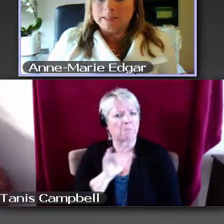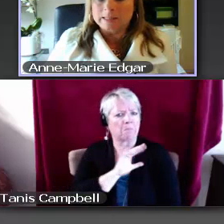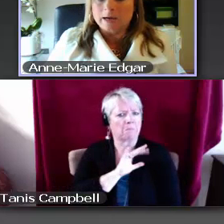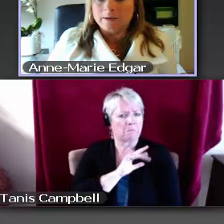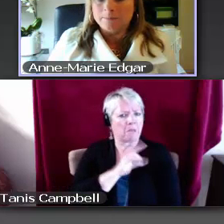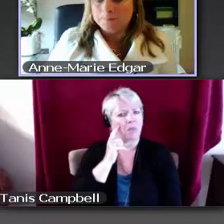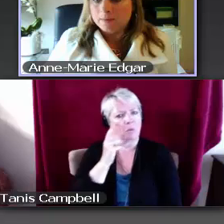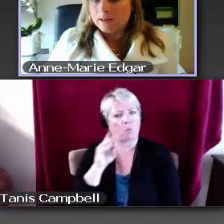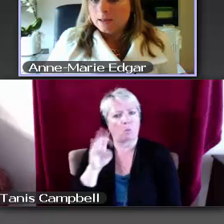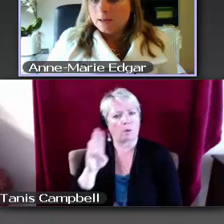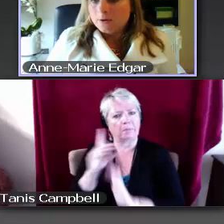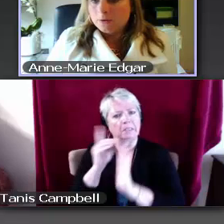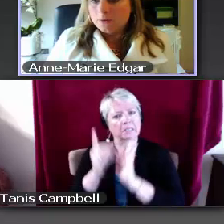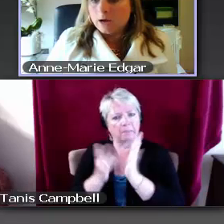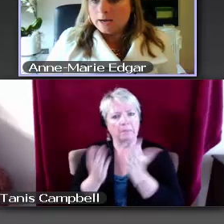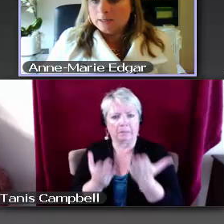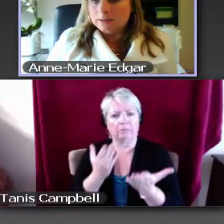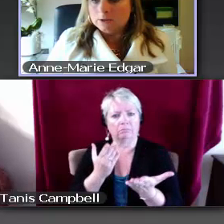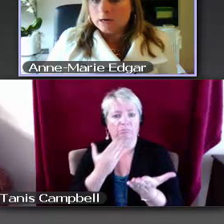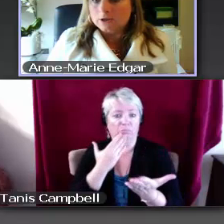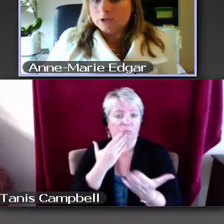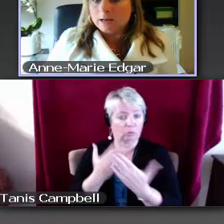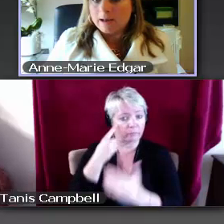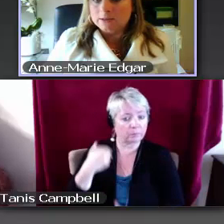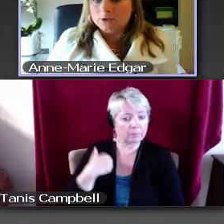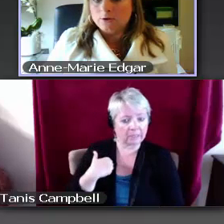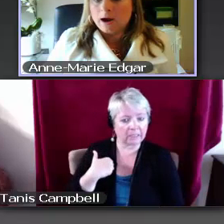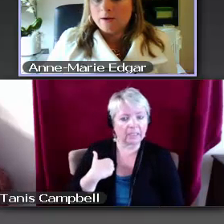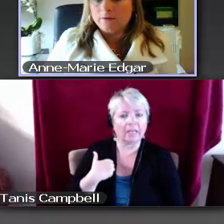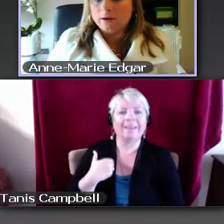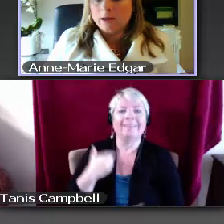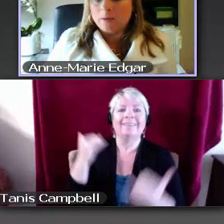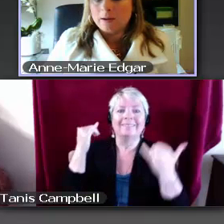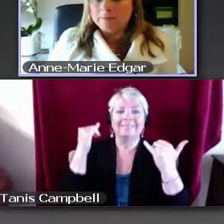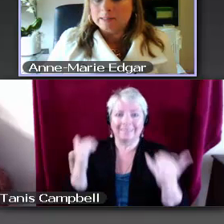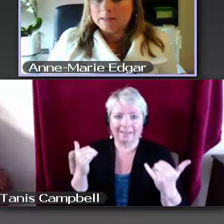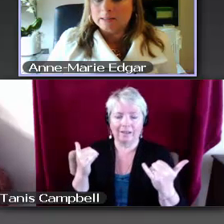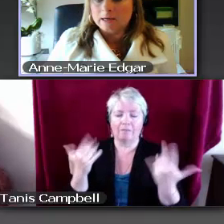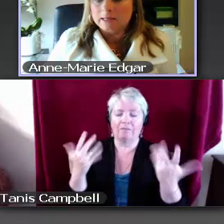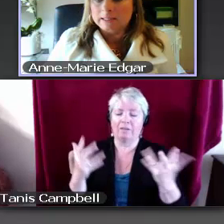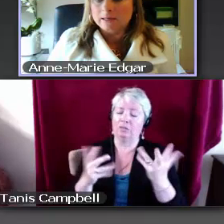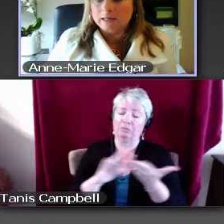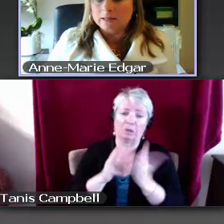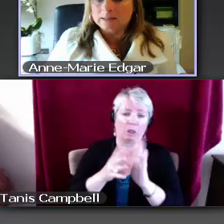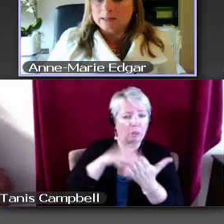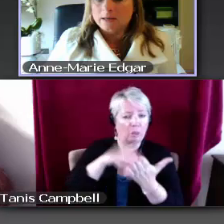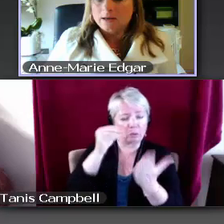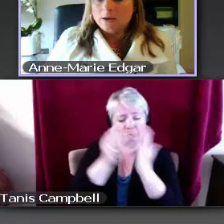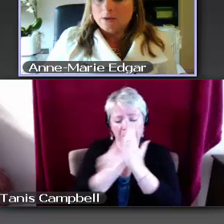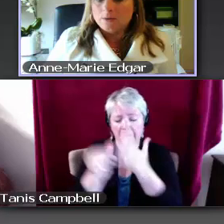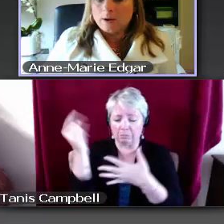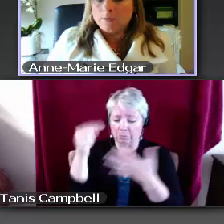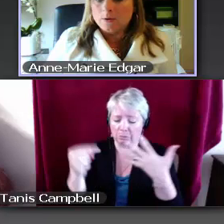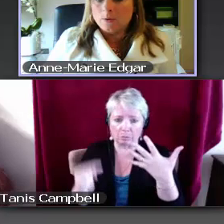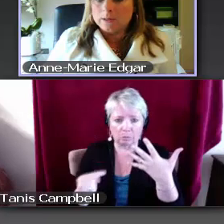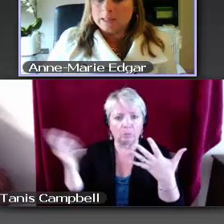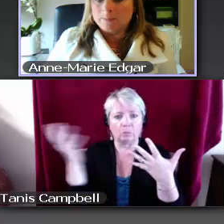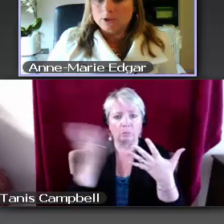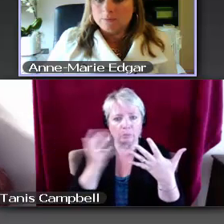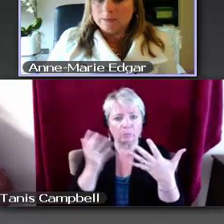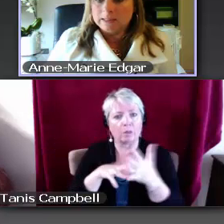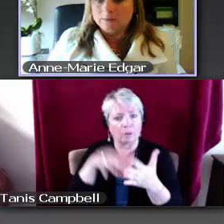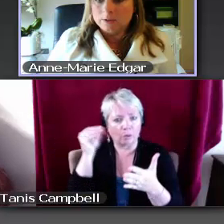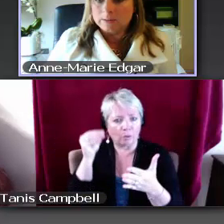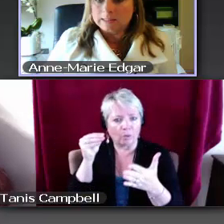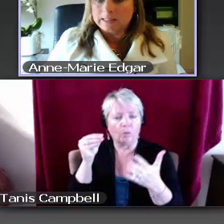in web design. Through guided instruction, I mastered graphic and website design techniques. Throughout the course,